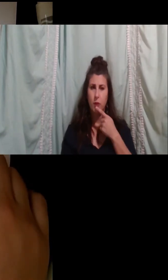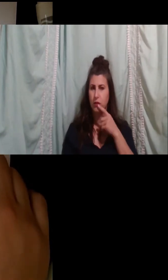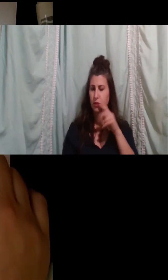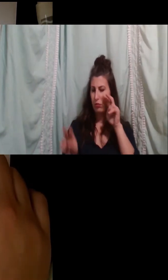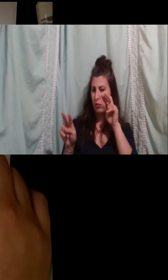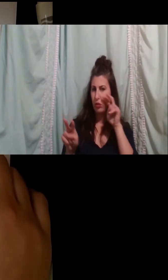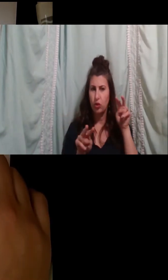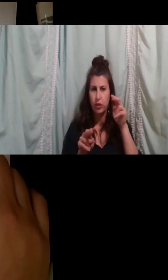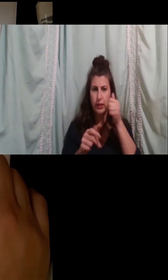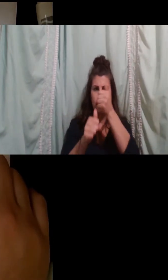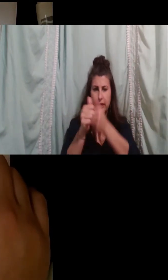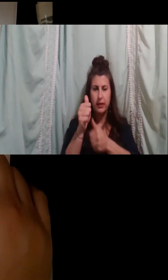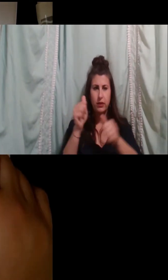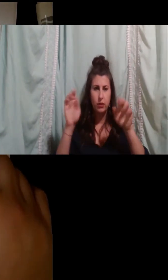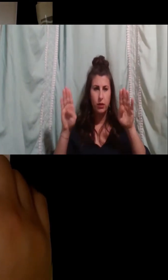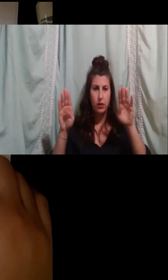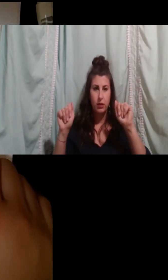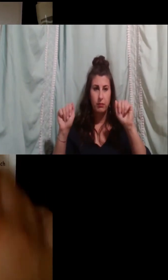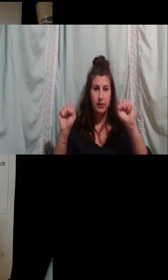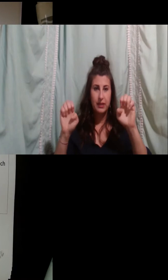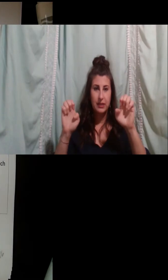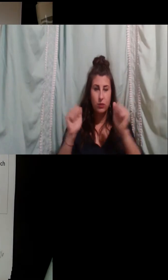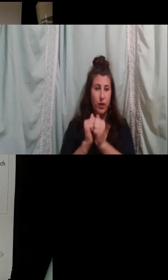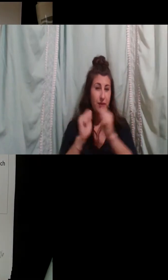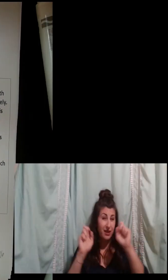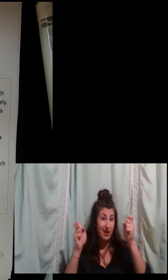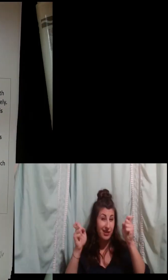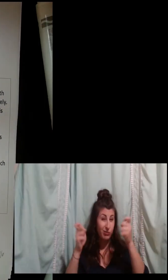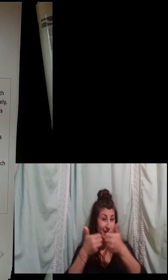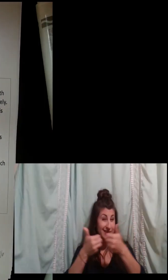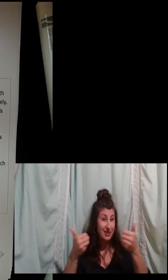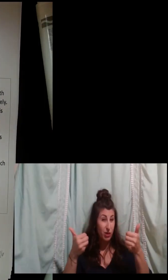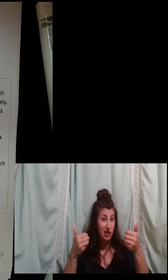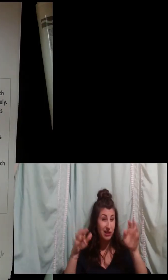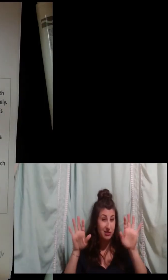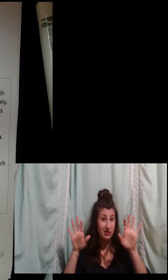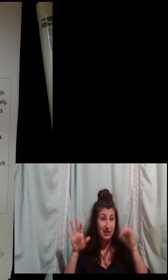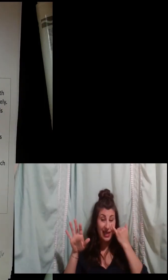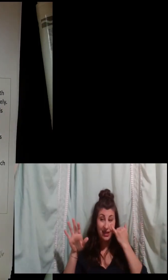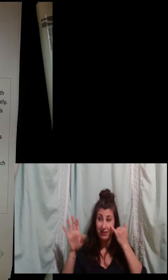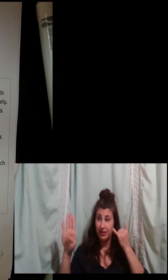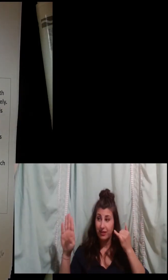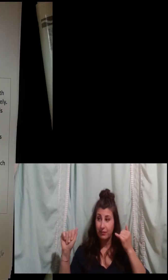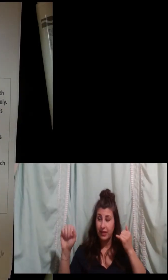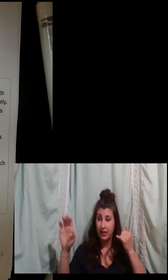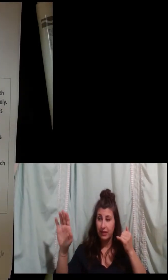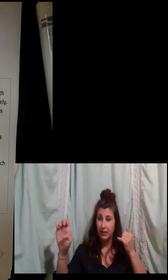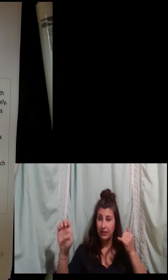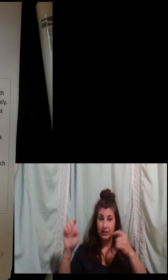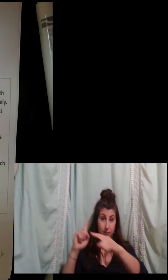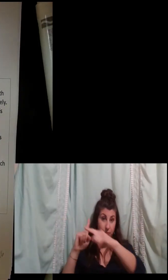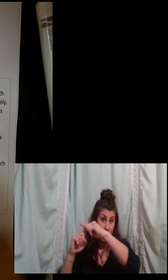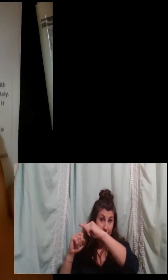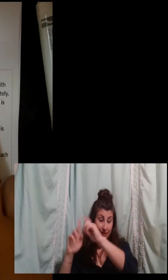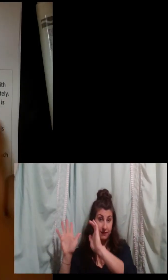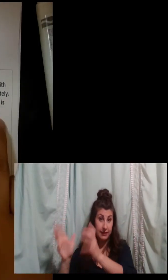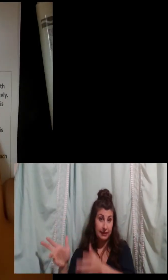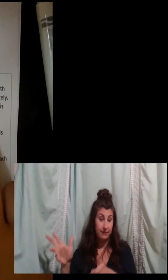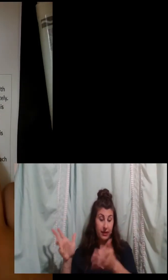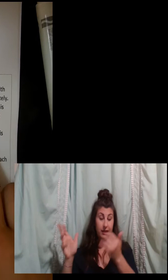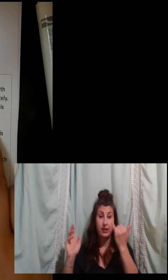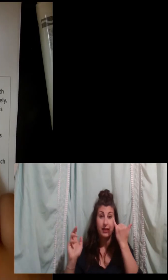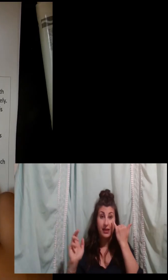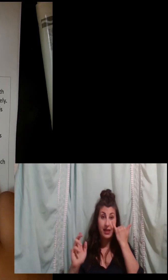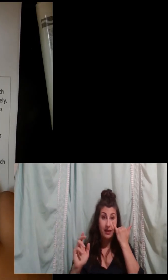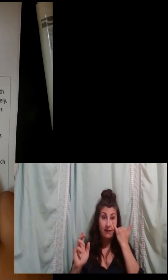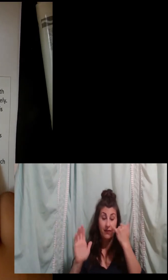says look at each base with its exponent separately. If the base is positive,